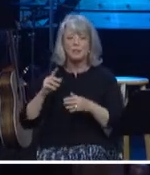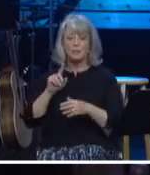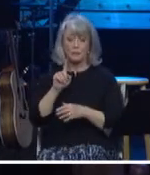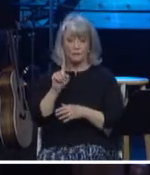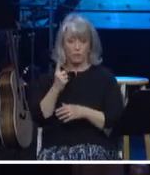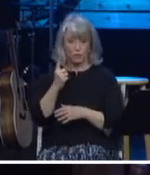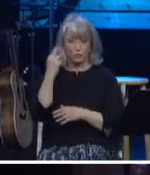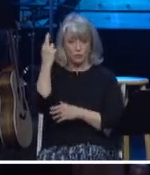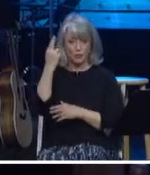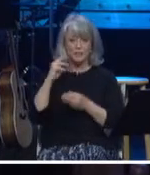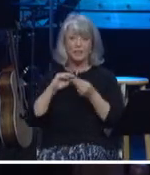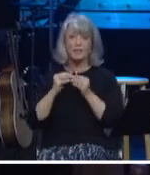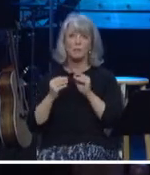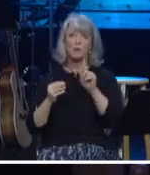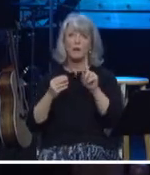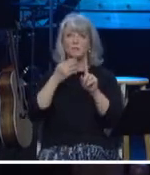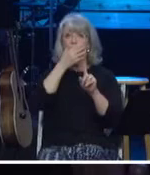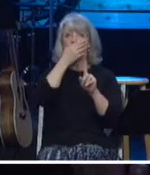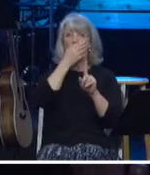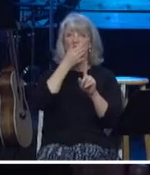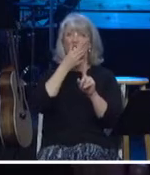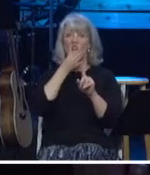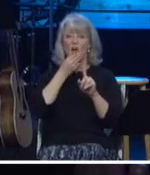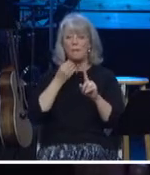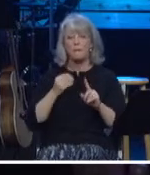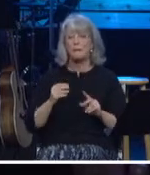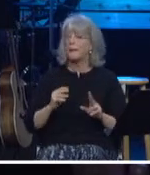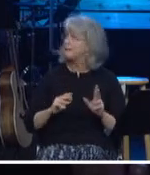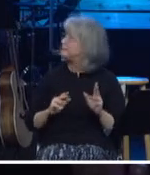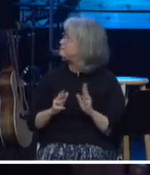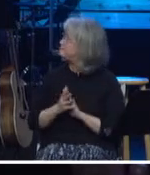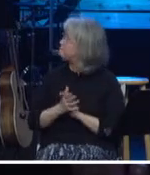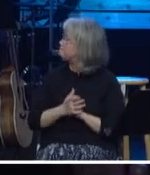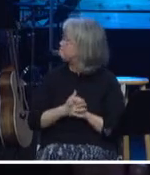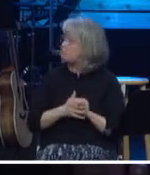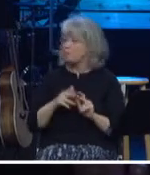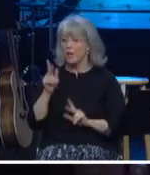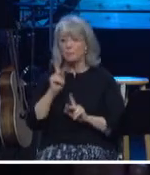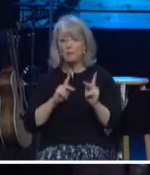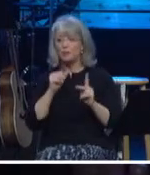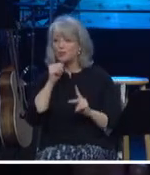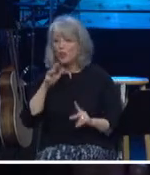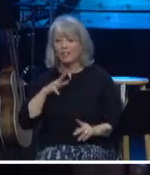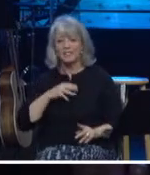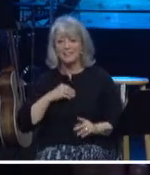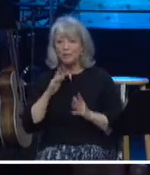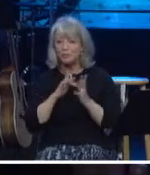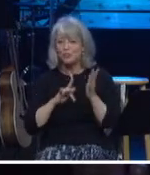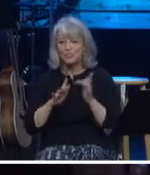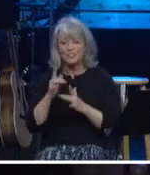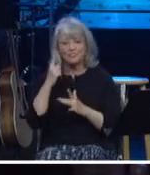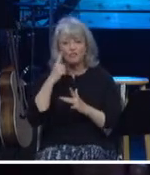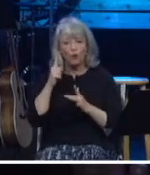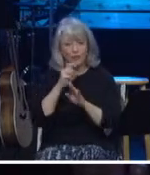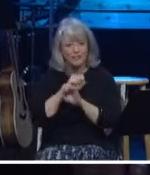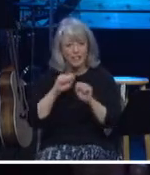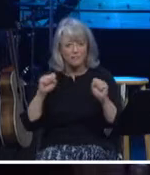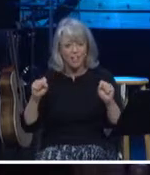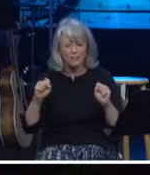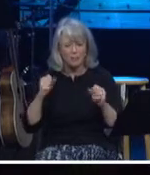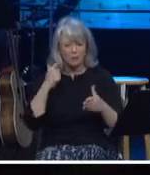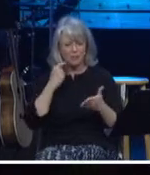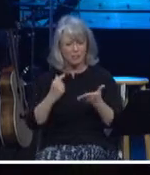one. Reason number one, people refuse to come to Jesus for salvation because the